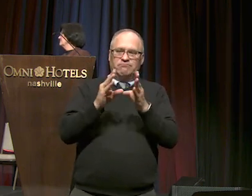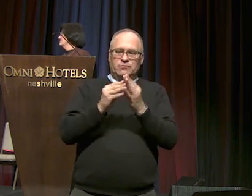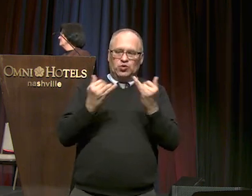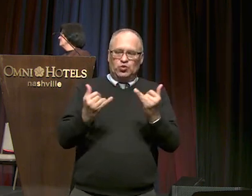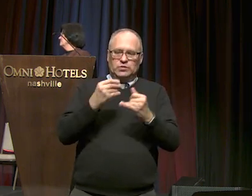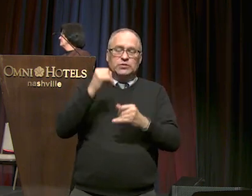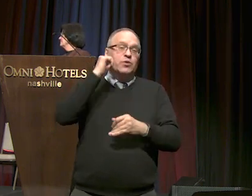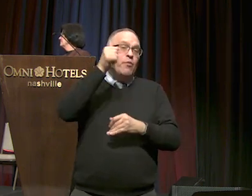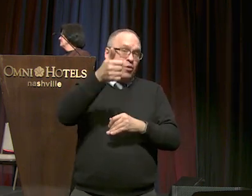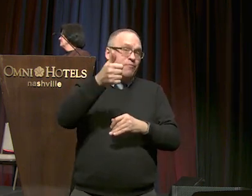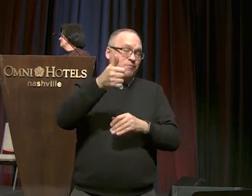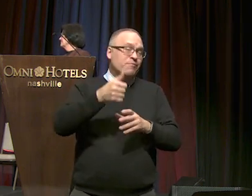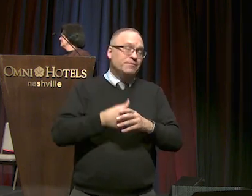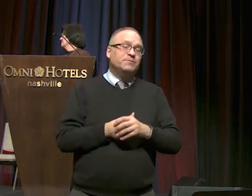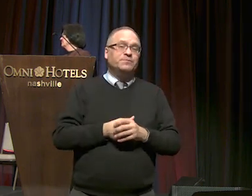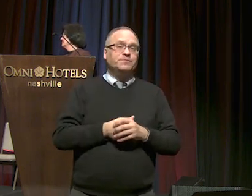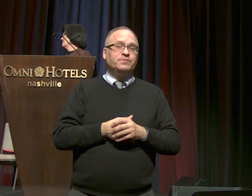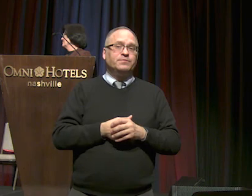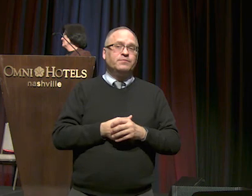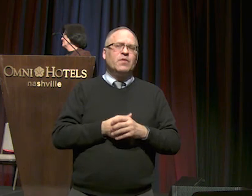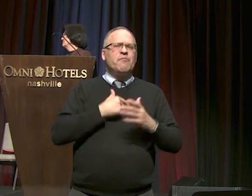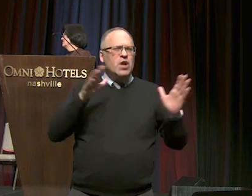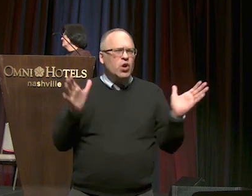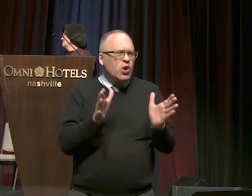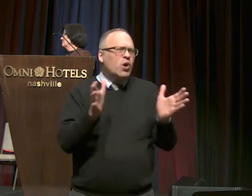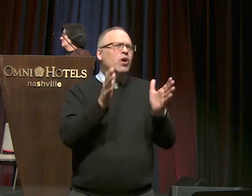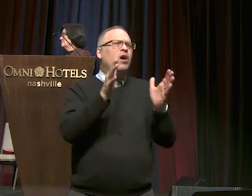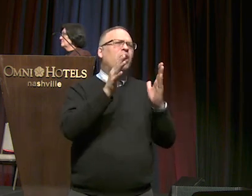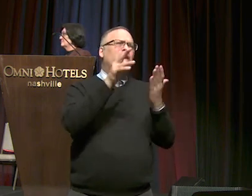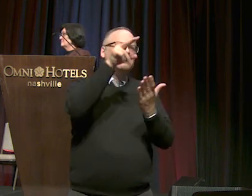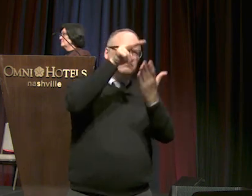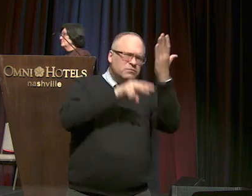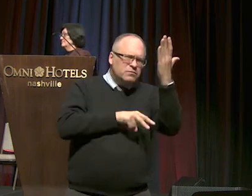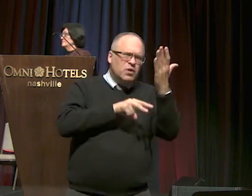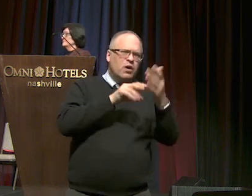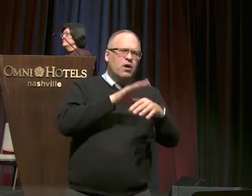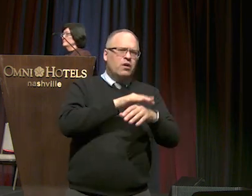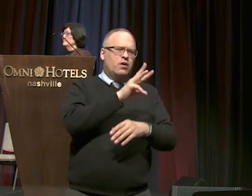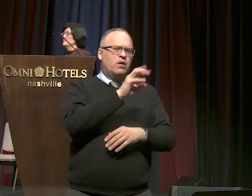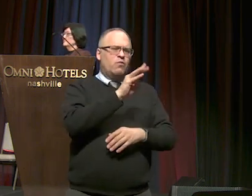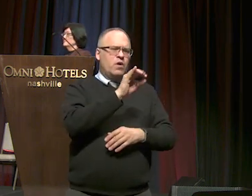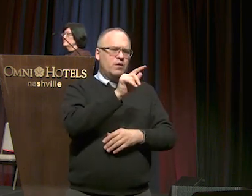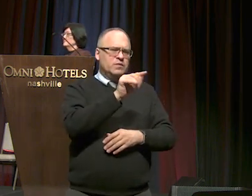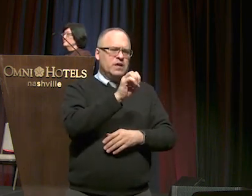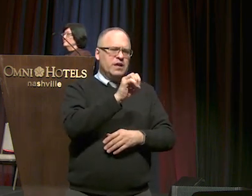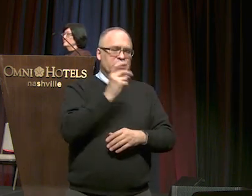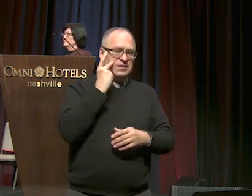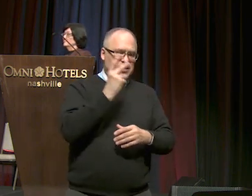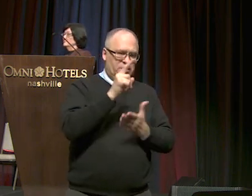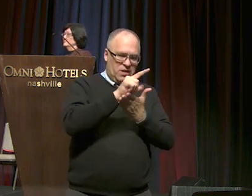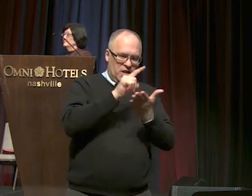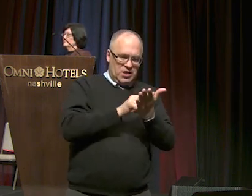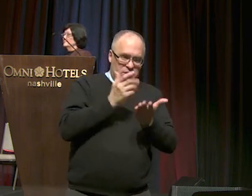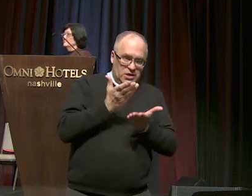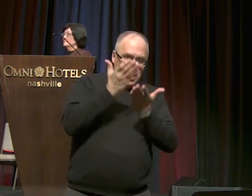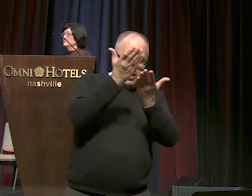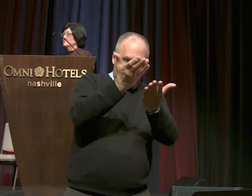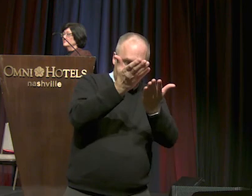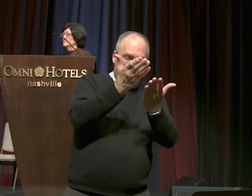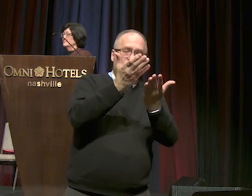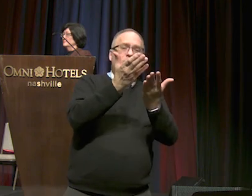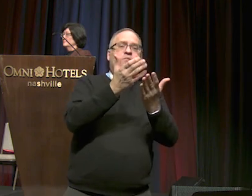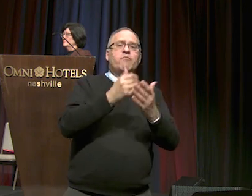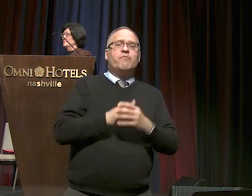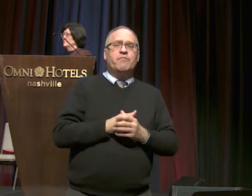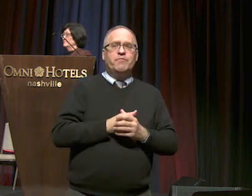I encourage you to take a look at what is on the website. It has been the legislation as well as the